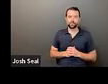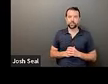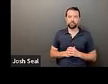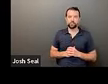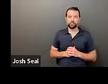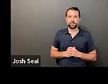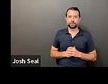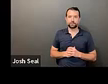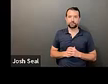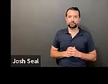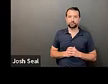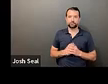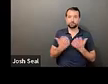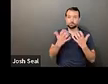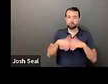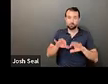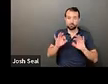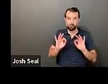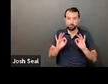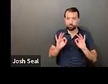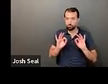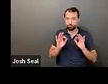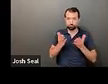that work for everybody?